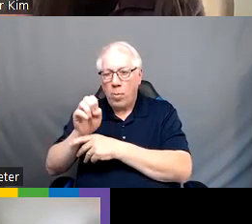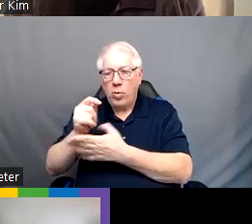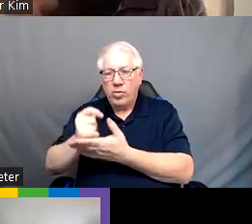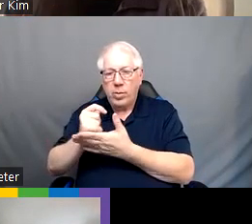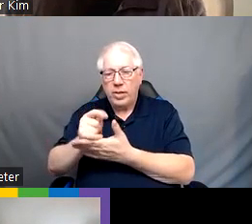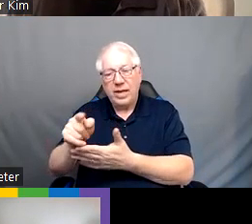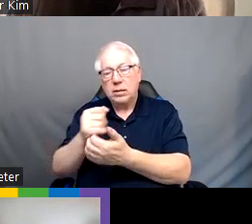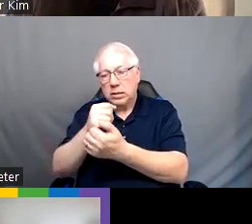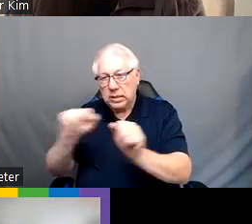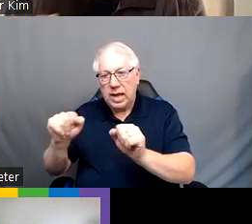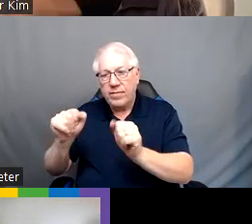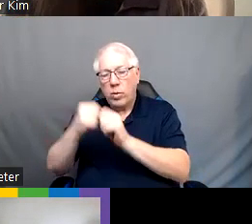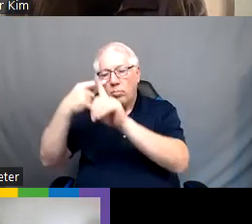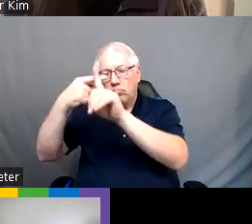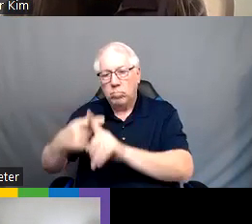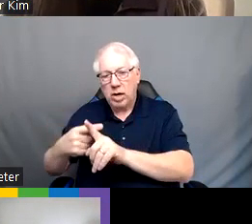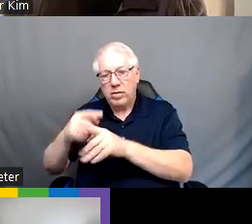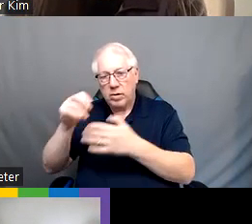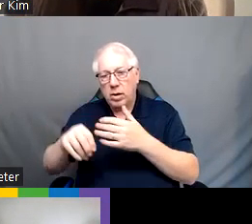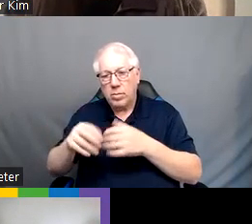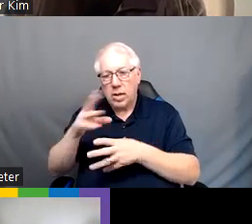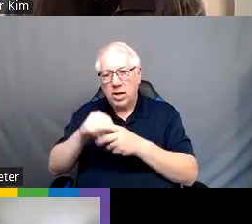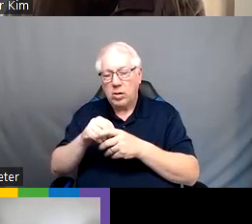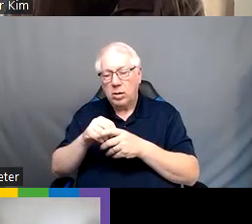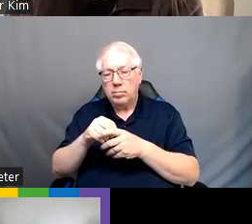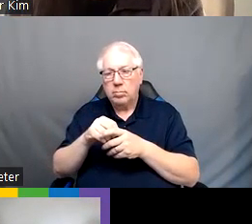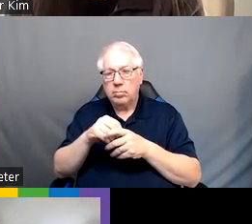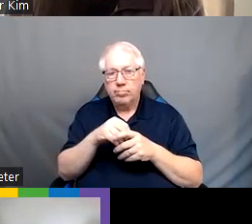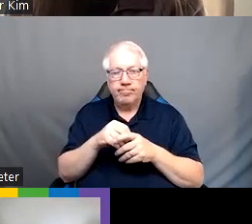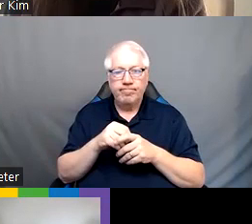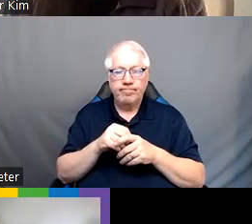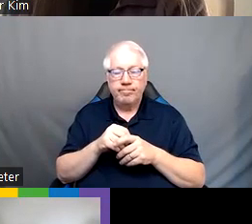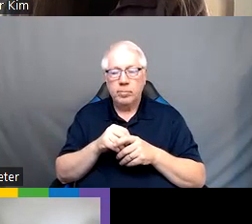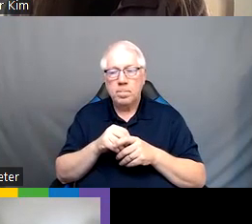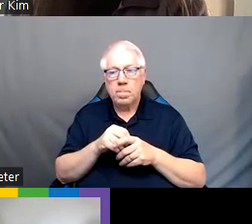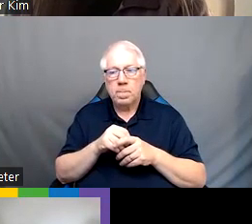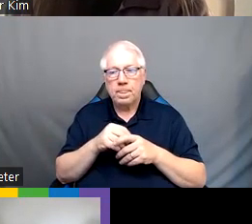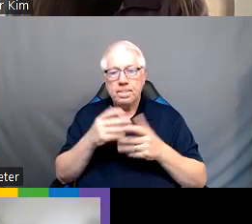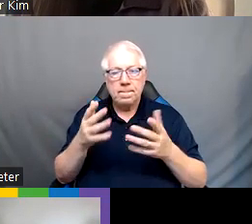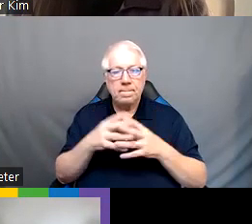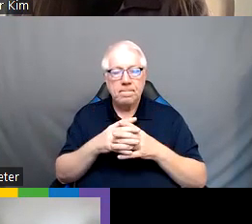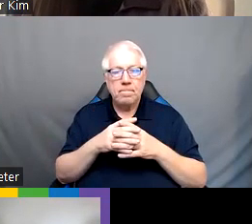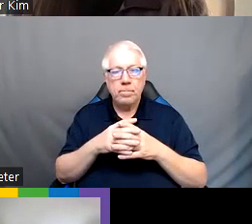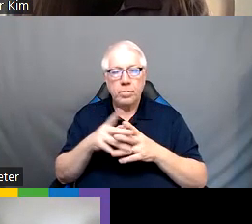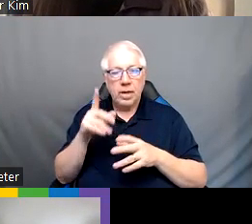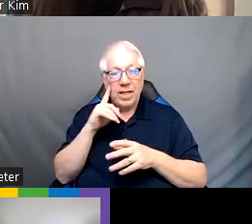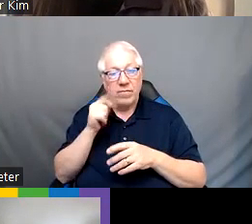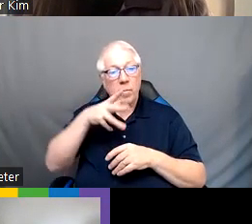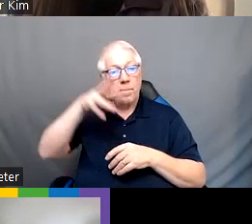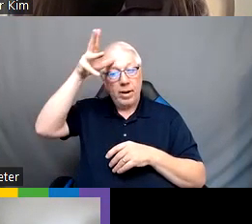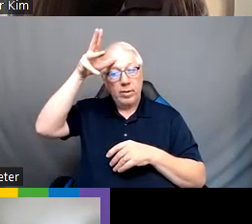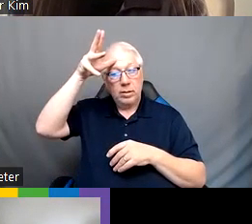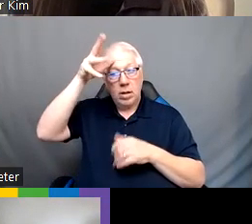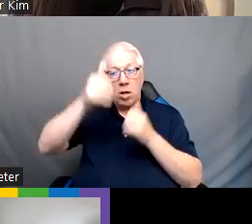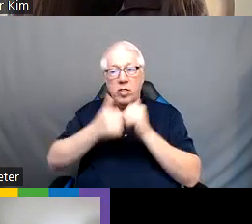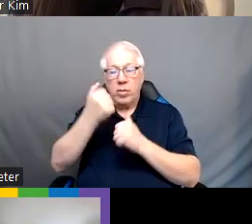safe, linked with all these positive outcomes, including, decreased suicide, all that sort of thing. I think for parents, like, even the